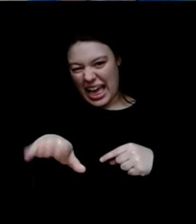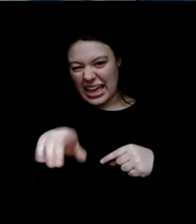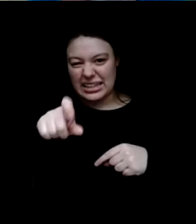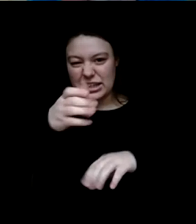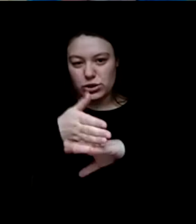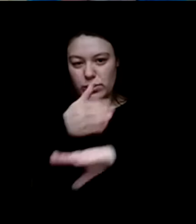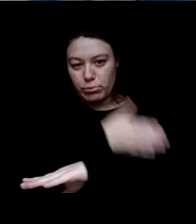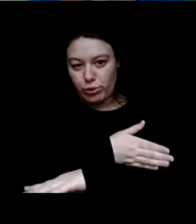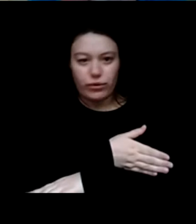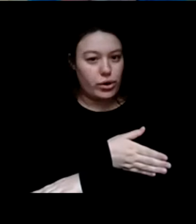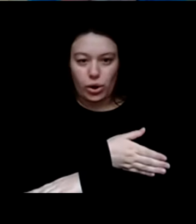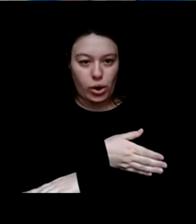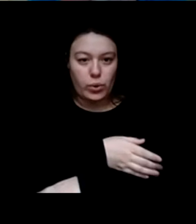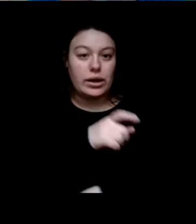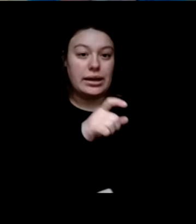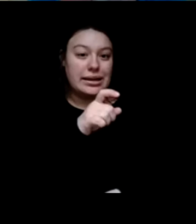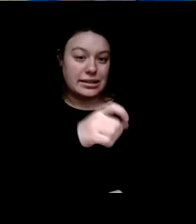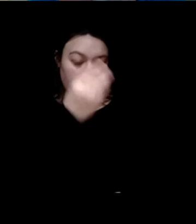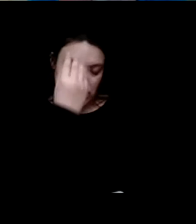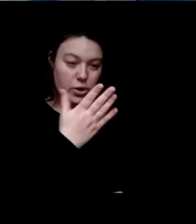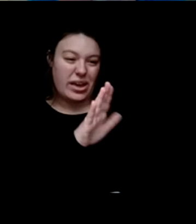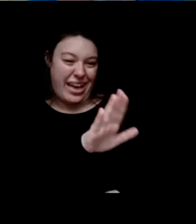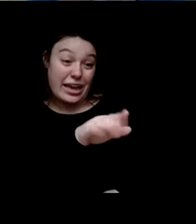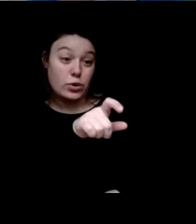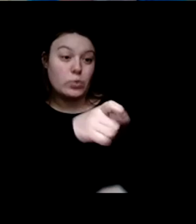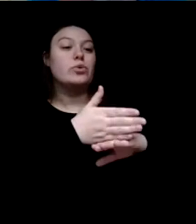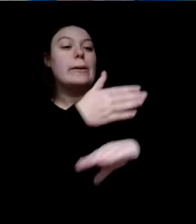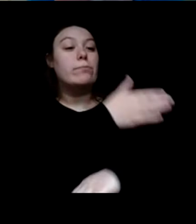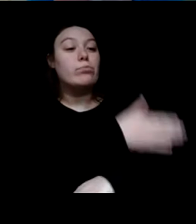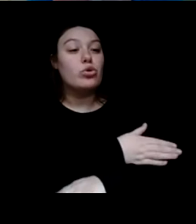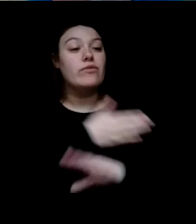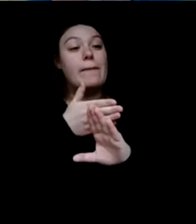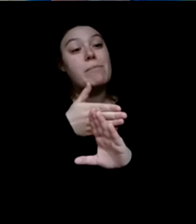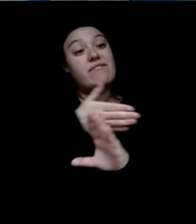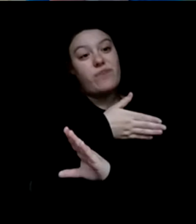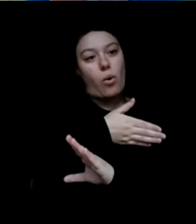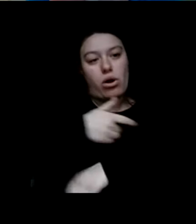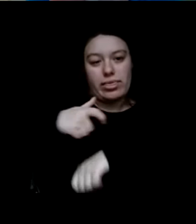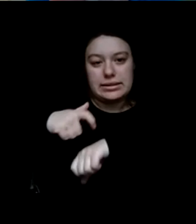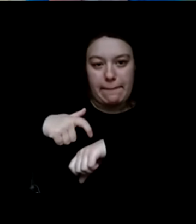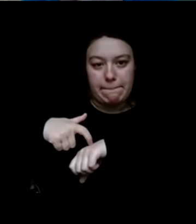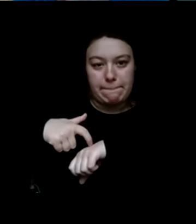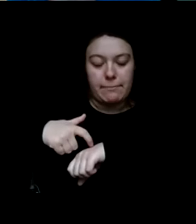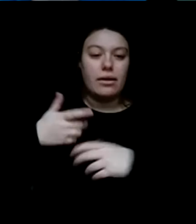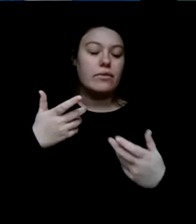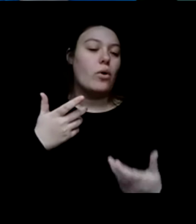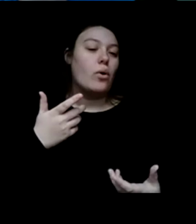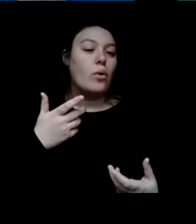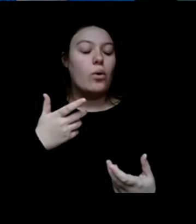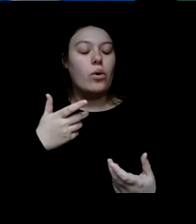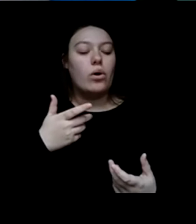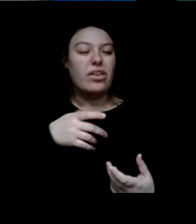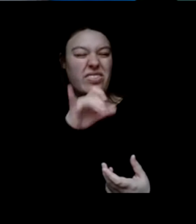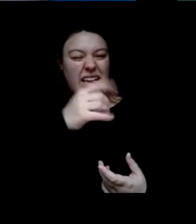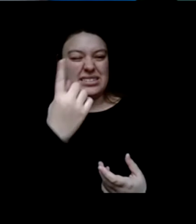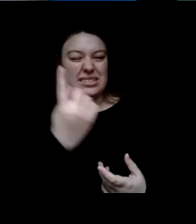time frame, allows you to then provide clear line of communication, but then also something that you can fall back on to say,